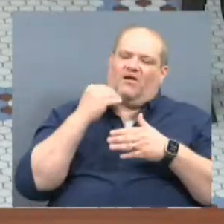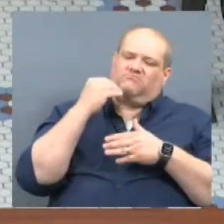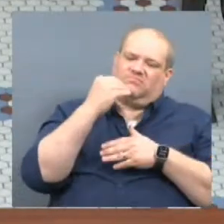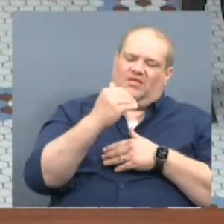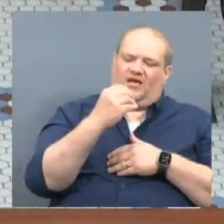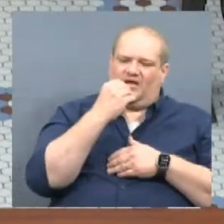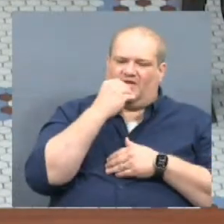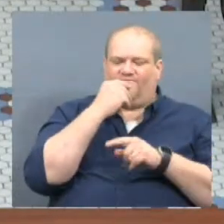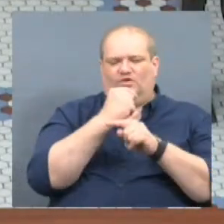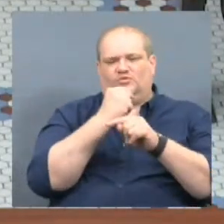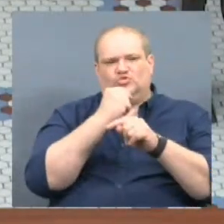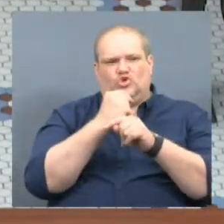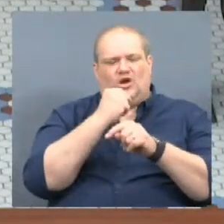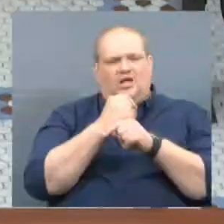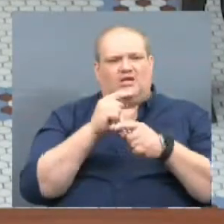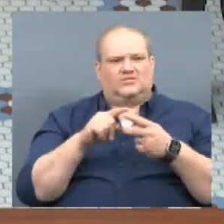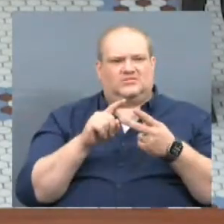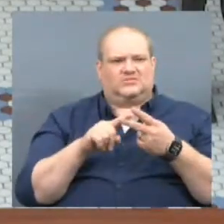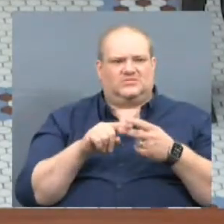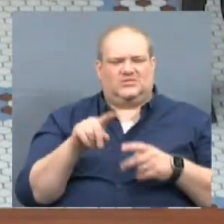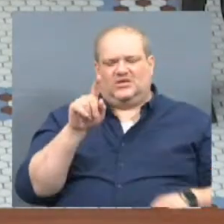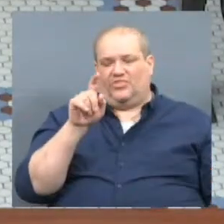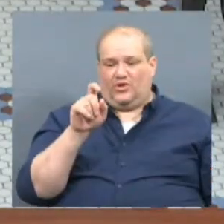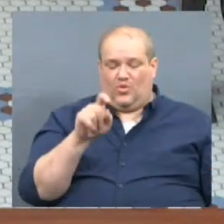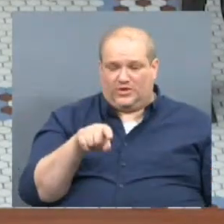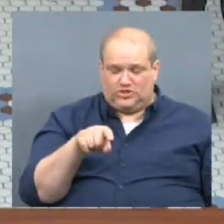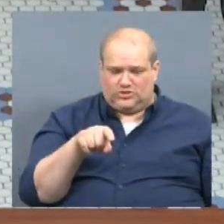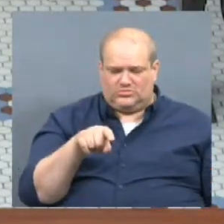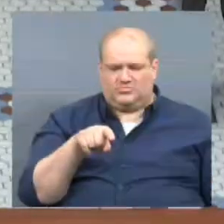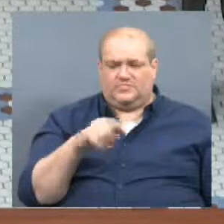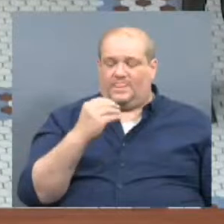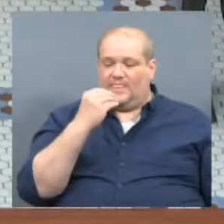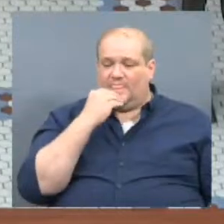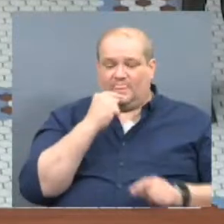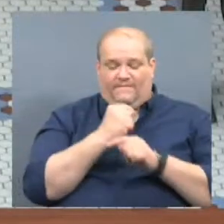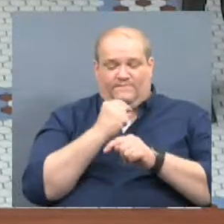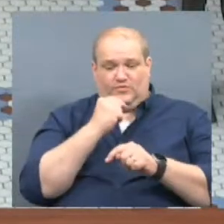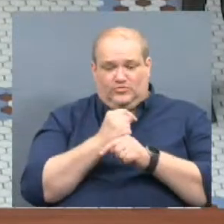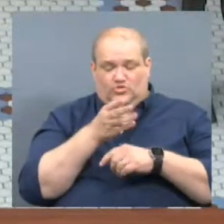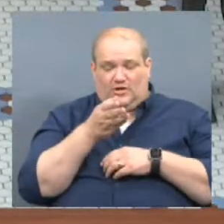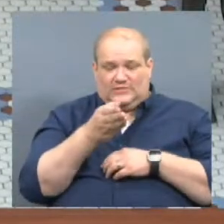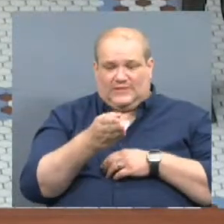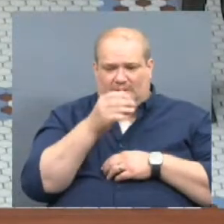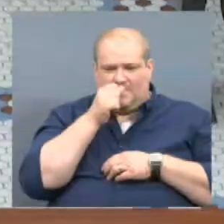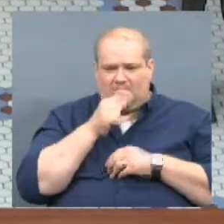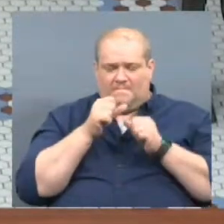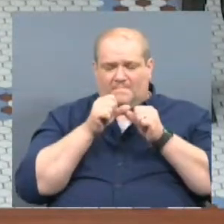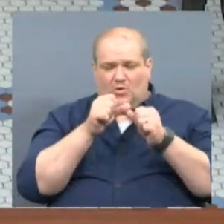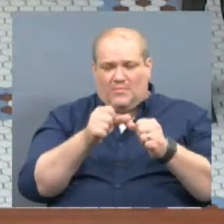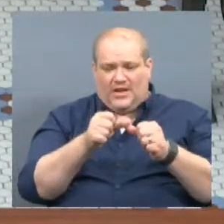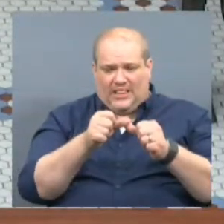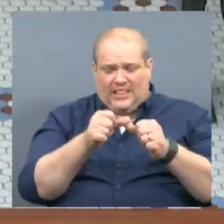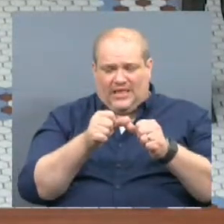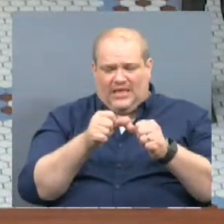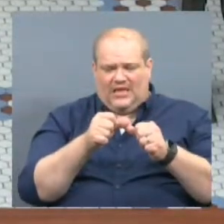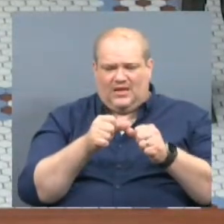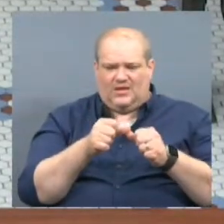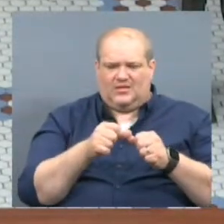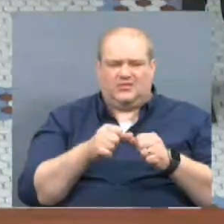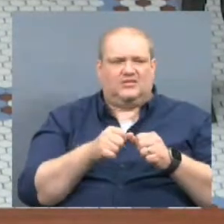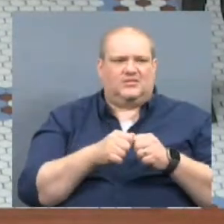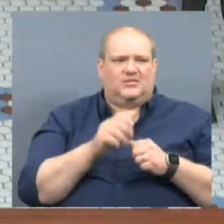trucks. The question is, are the food trucks going to be there permanently? Are